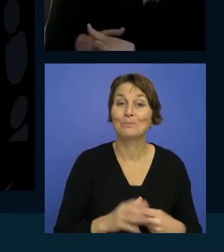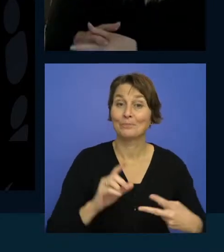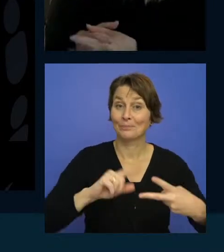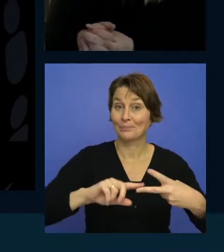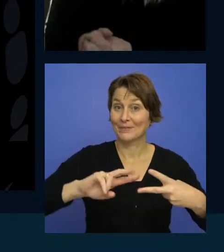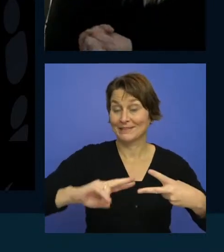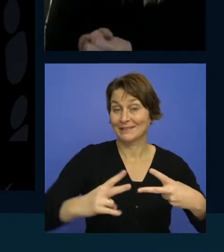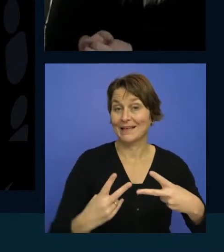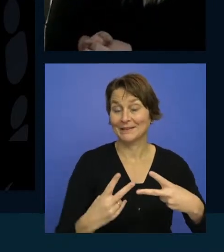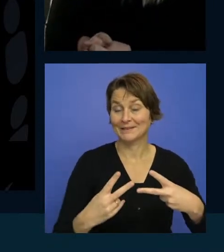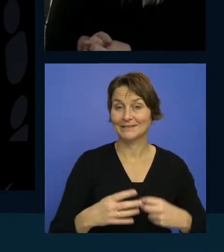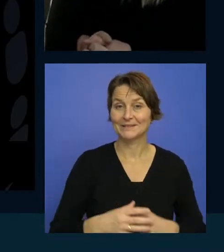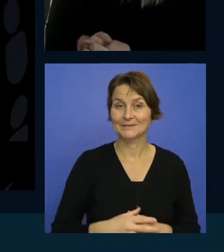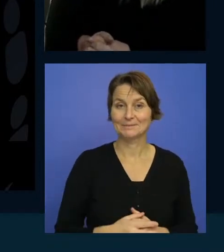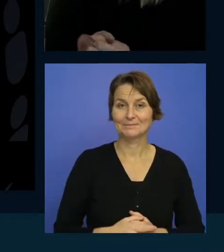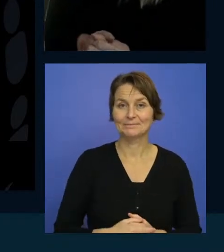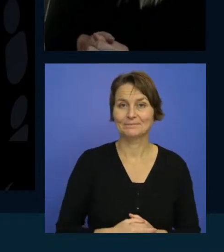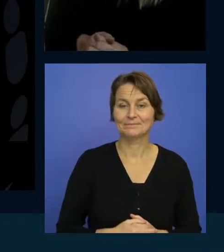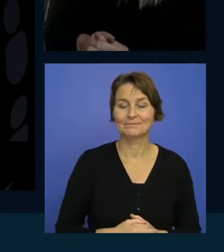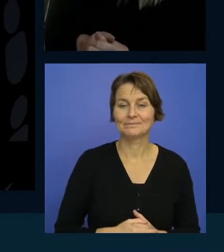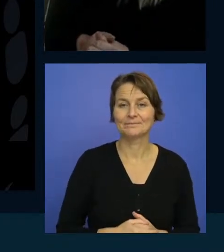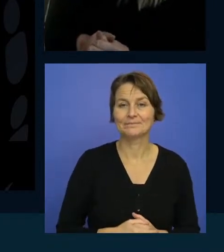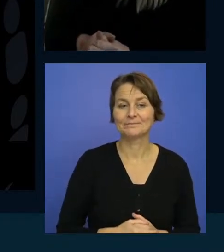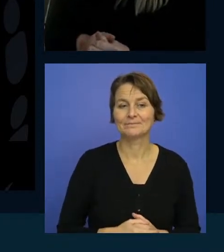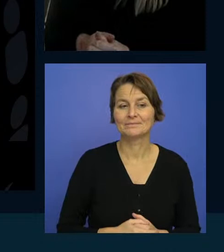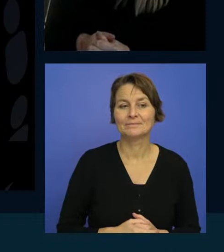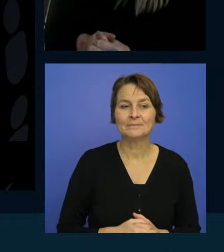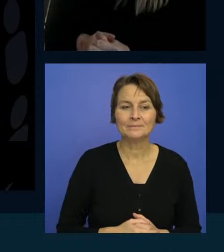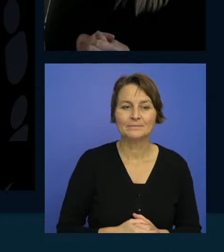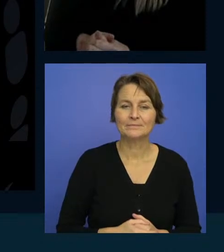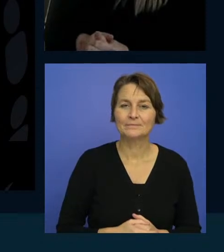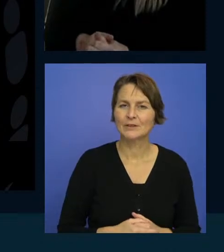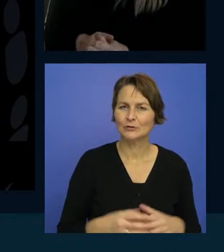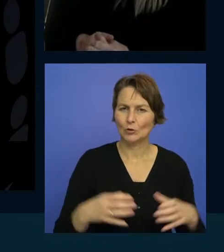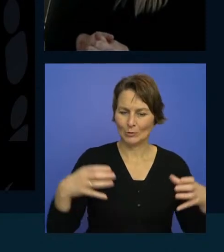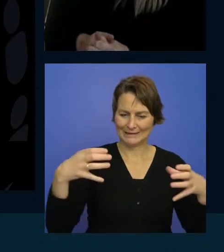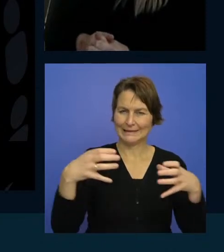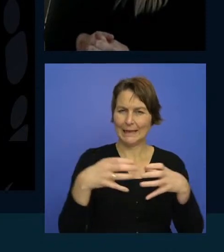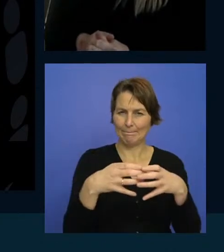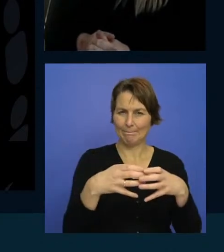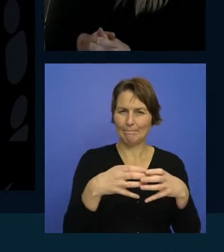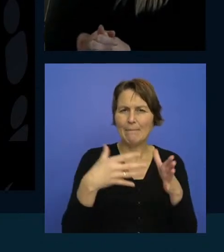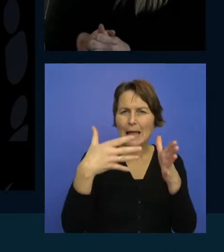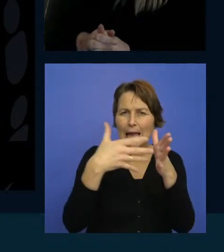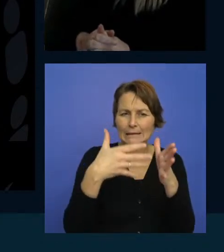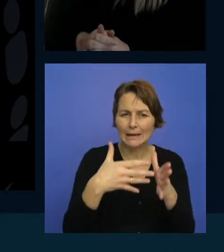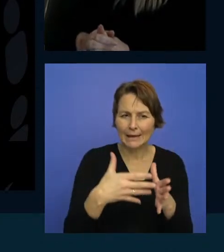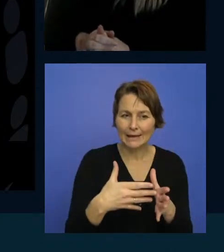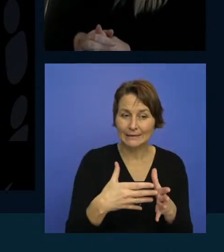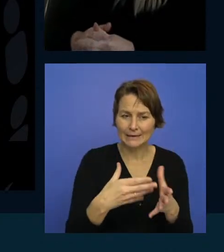actually how can we use Teams analytics, for instance,